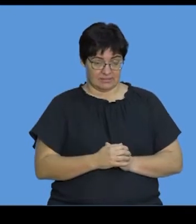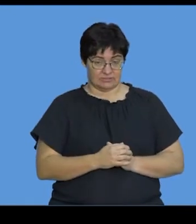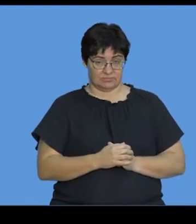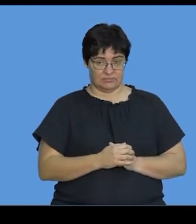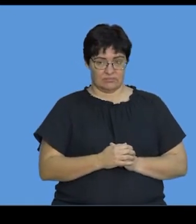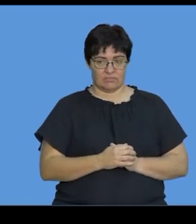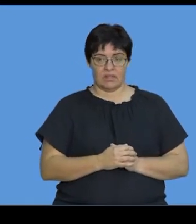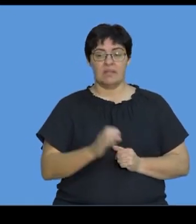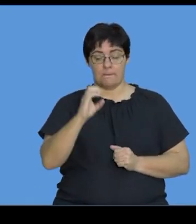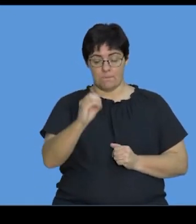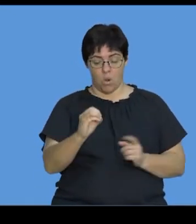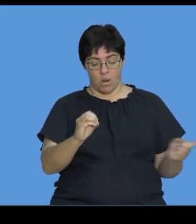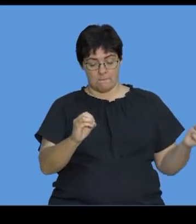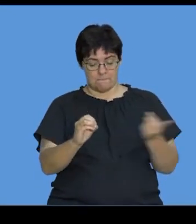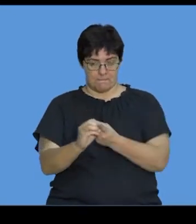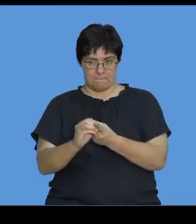Then it hits the ball.